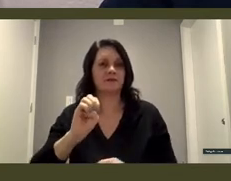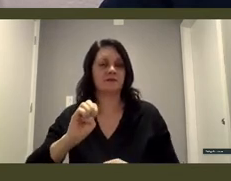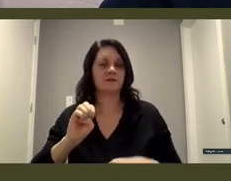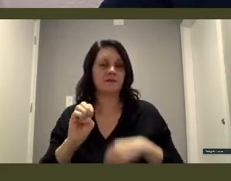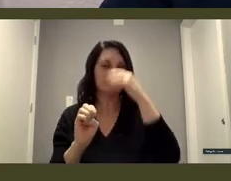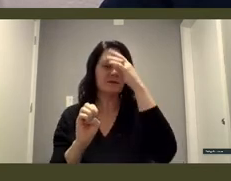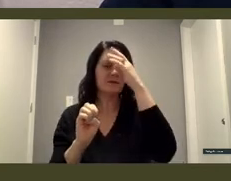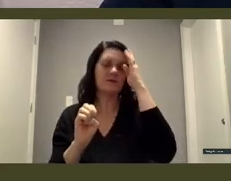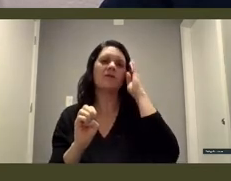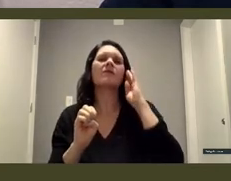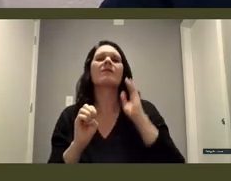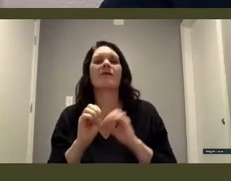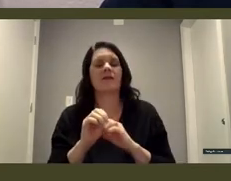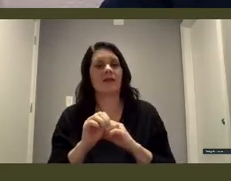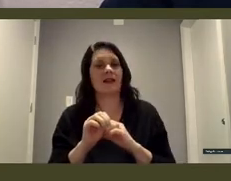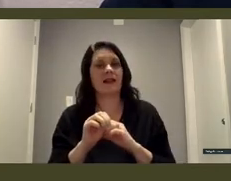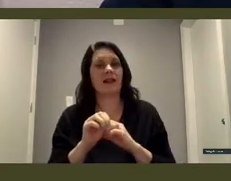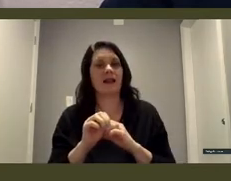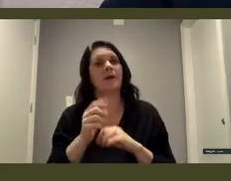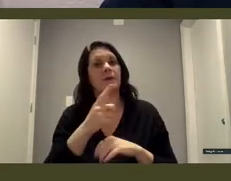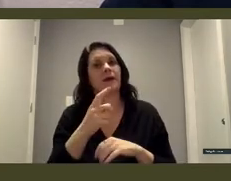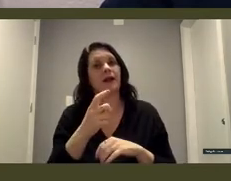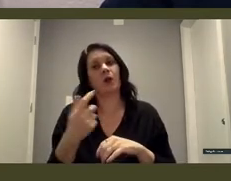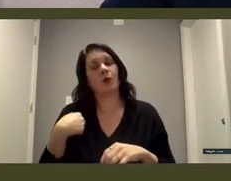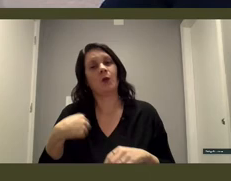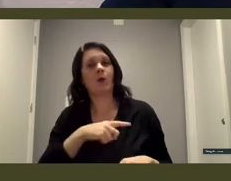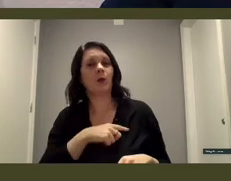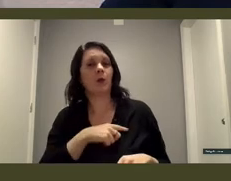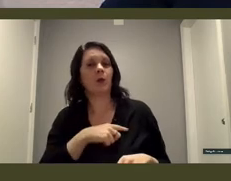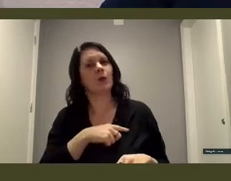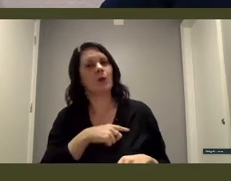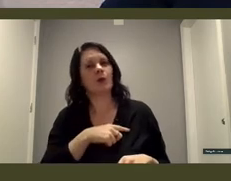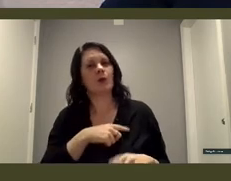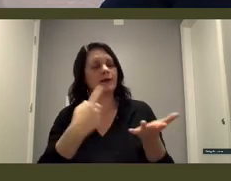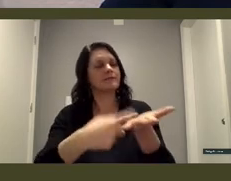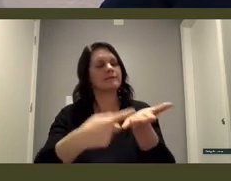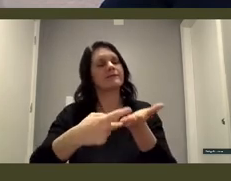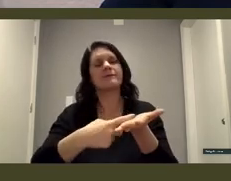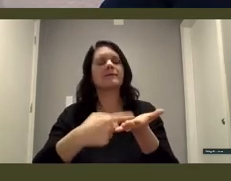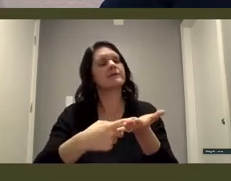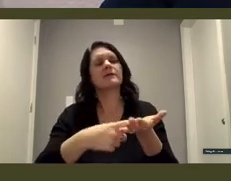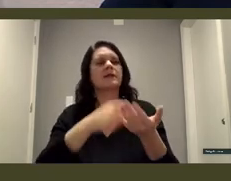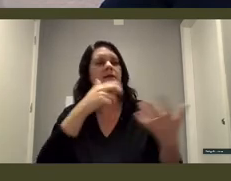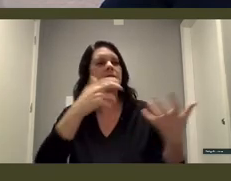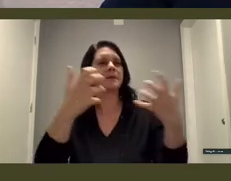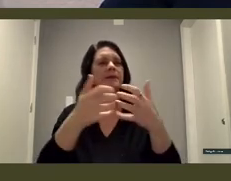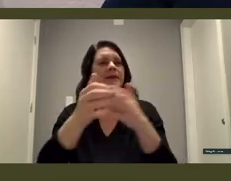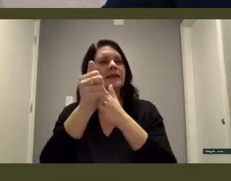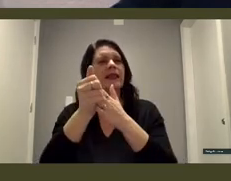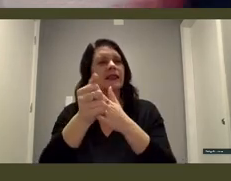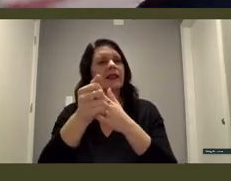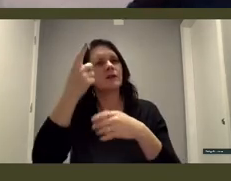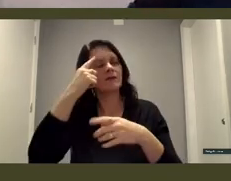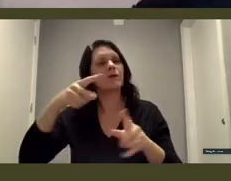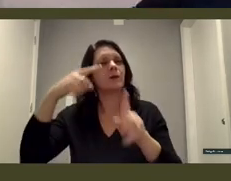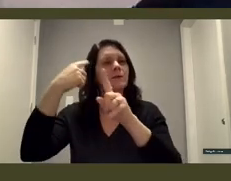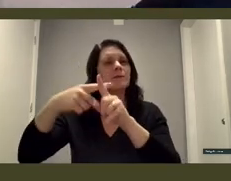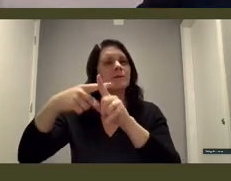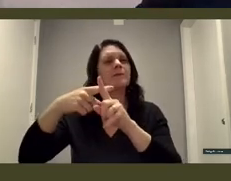it, because we are not working towards the leadership framework of trade. You know, most countries, they are trying